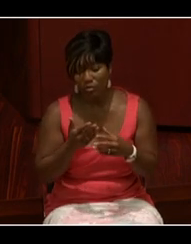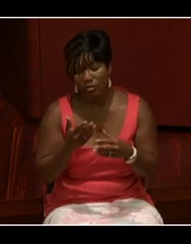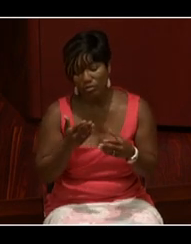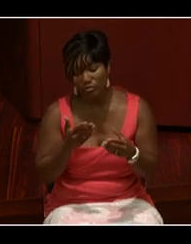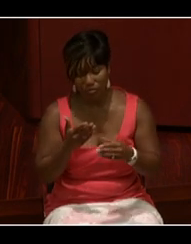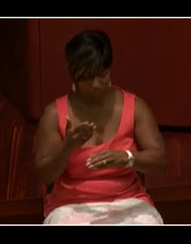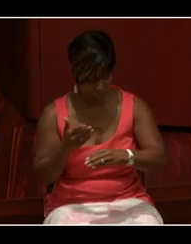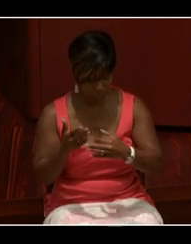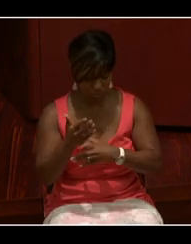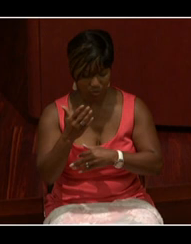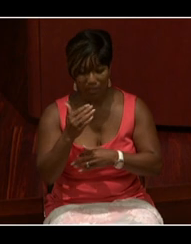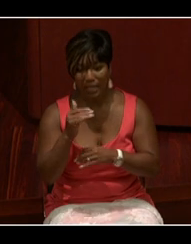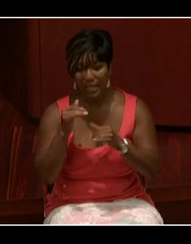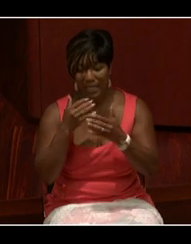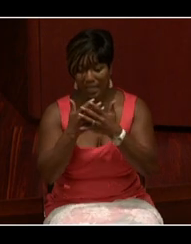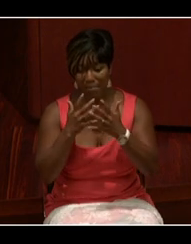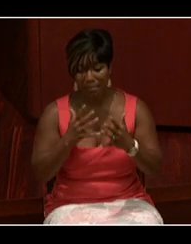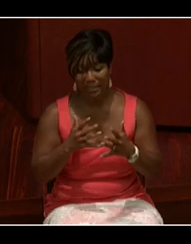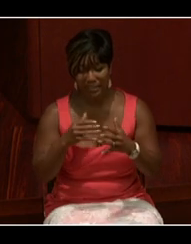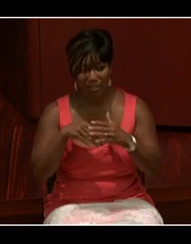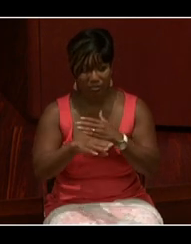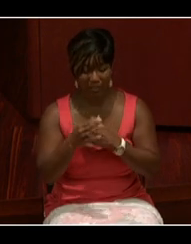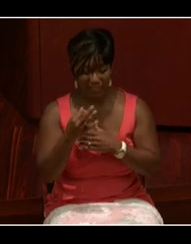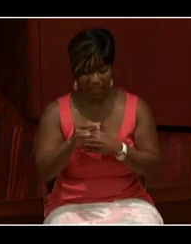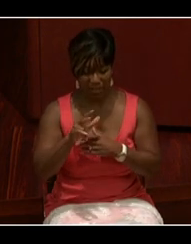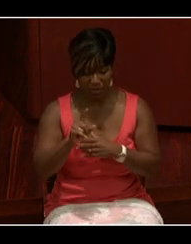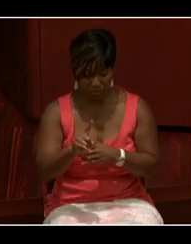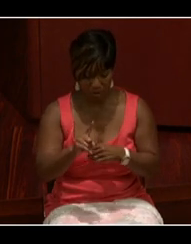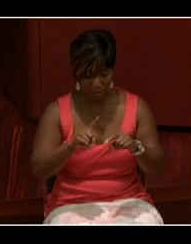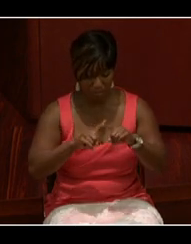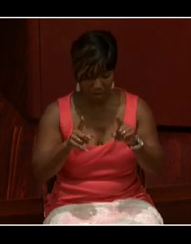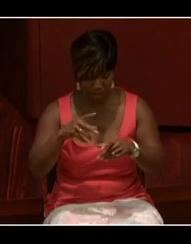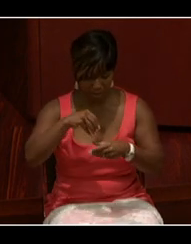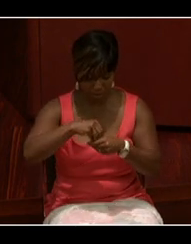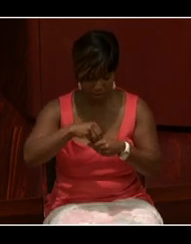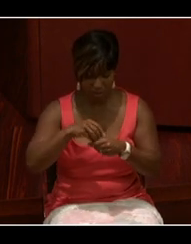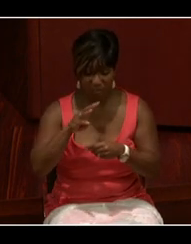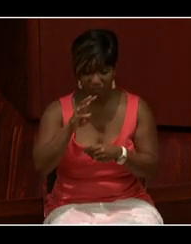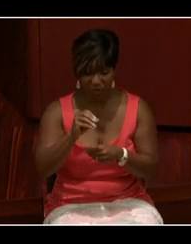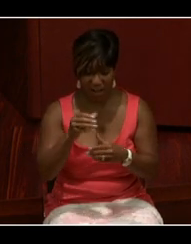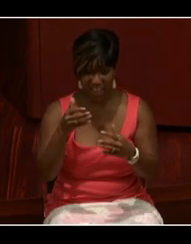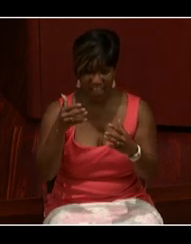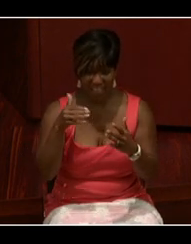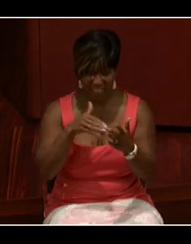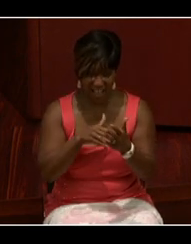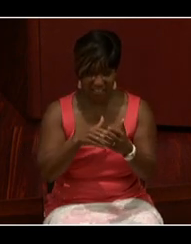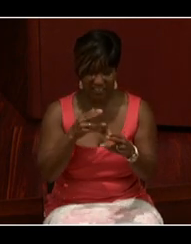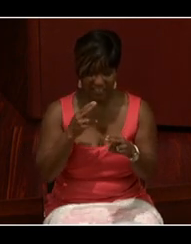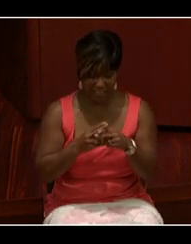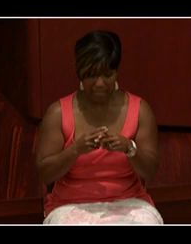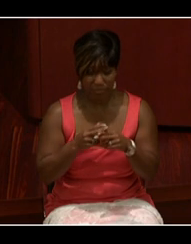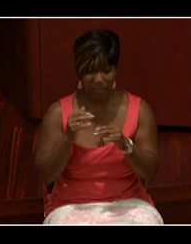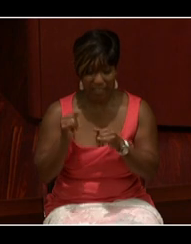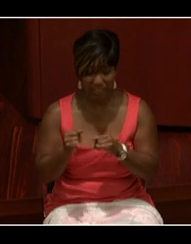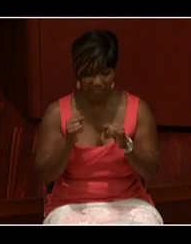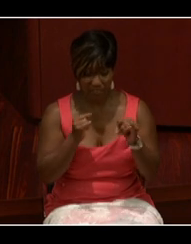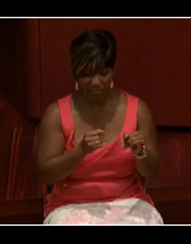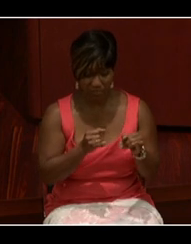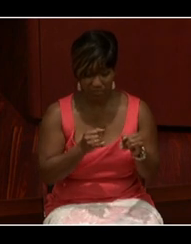entering in 1931. However, this still includes over 40,000 names of individuals that